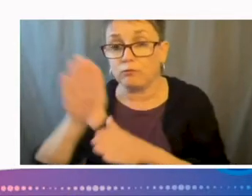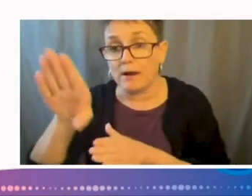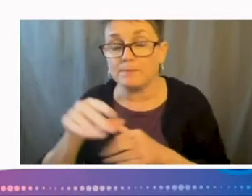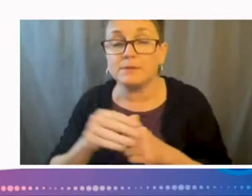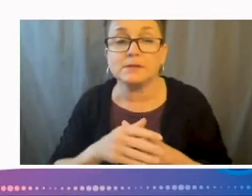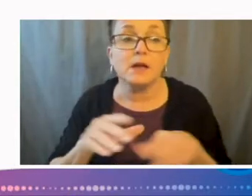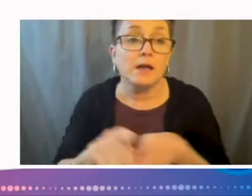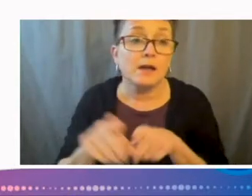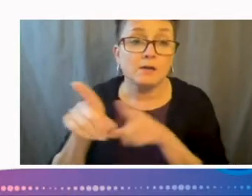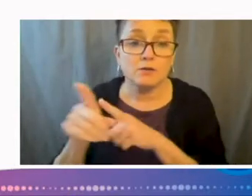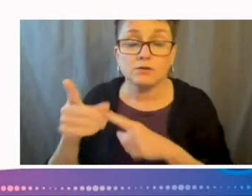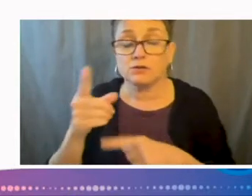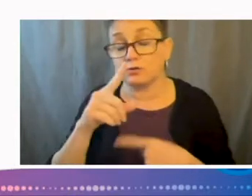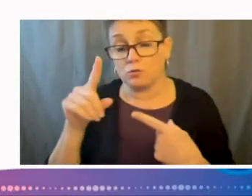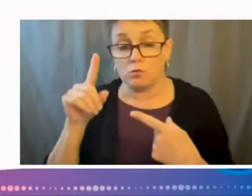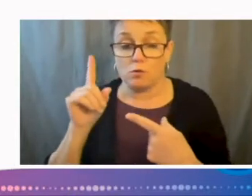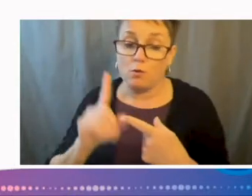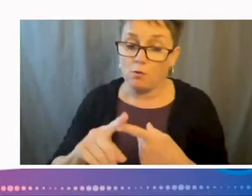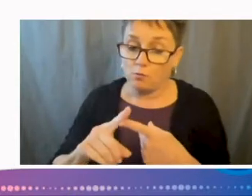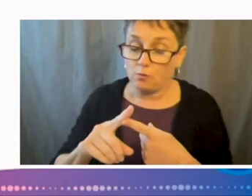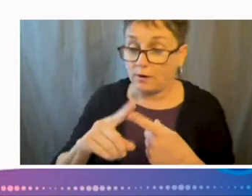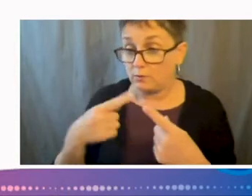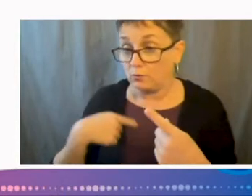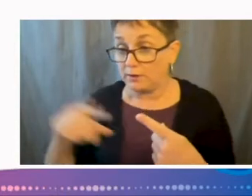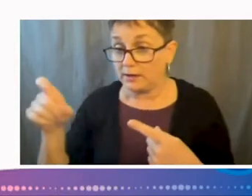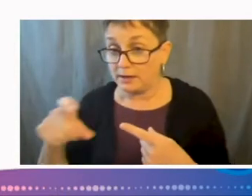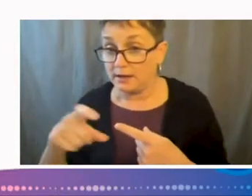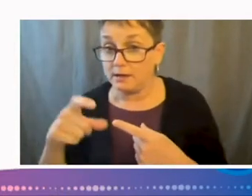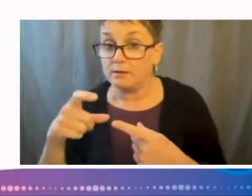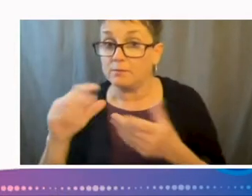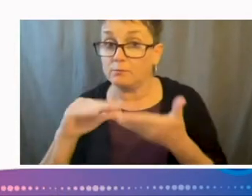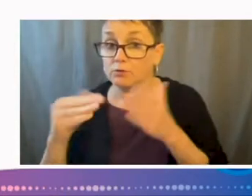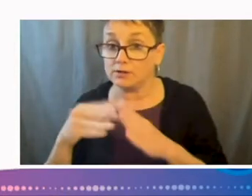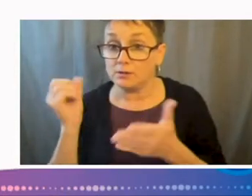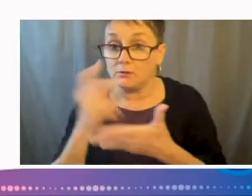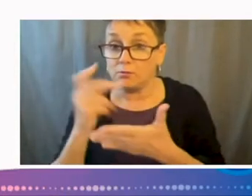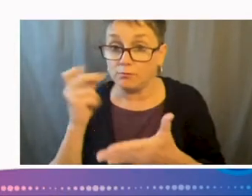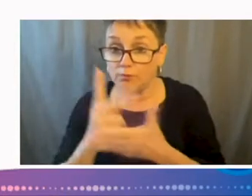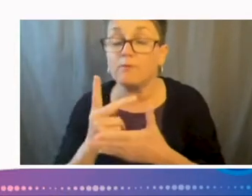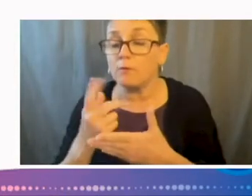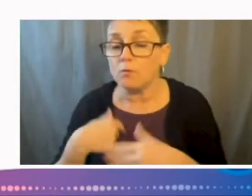provided for municipal approval. When considered satisfactory,